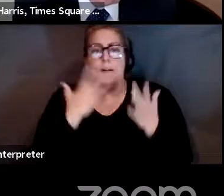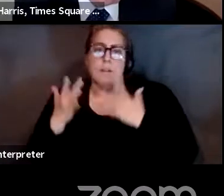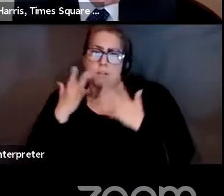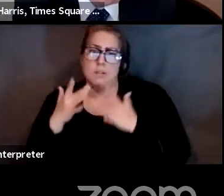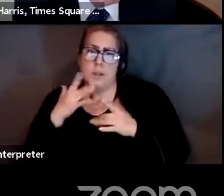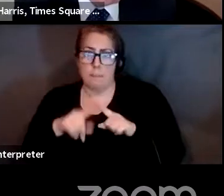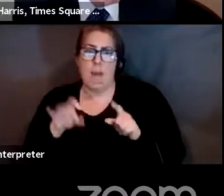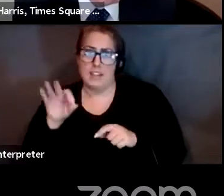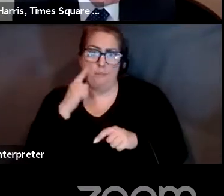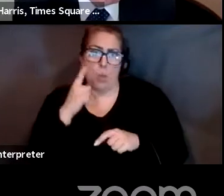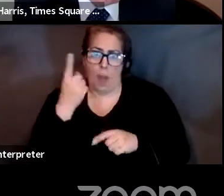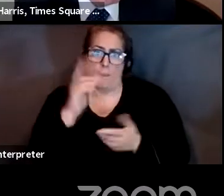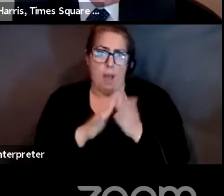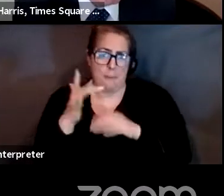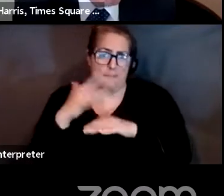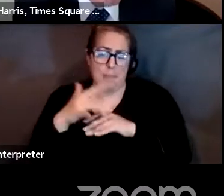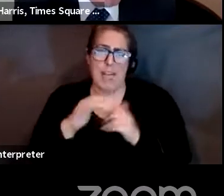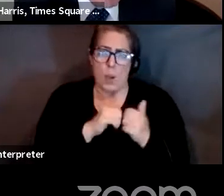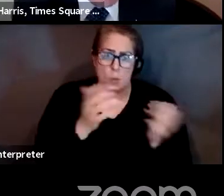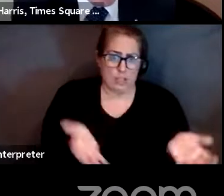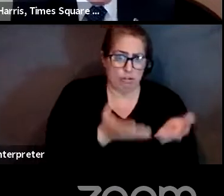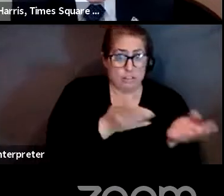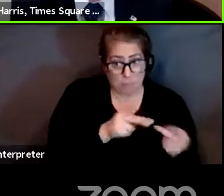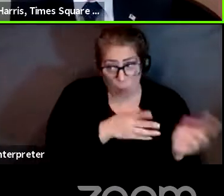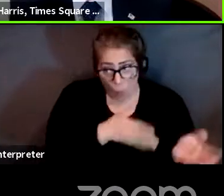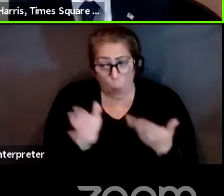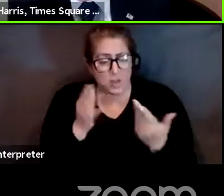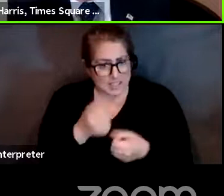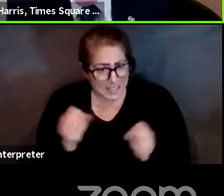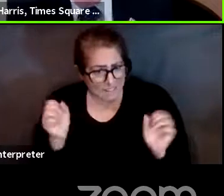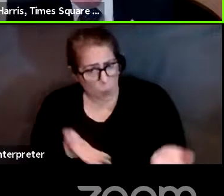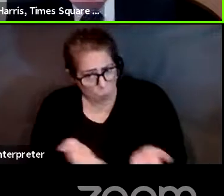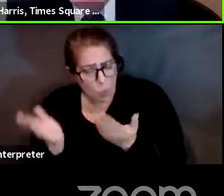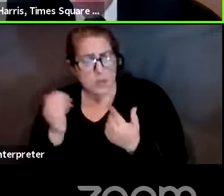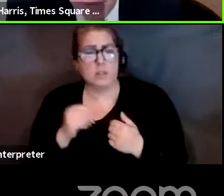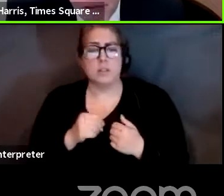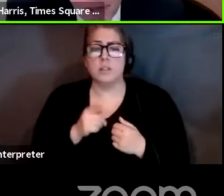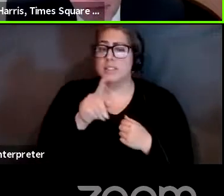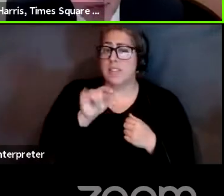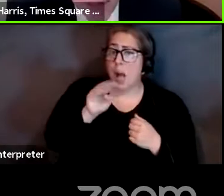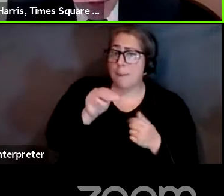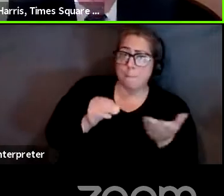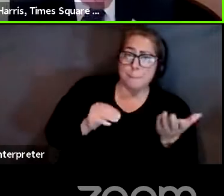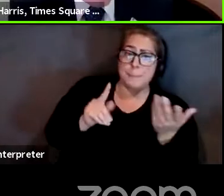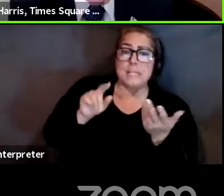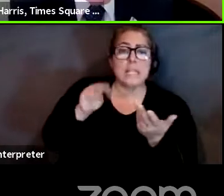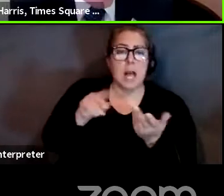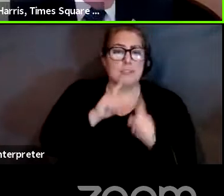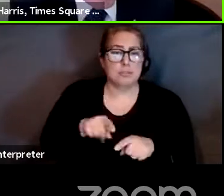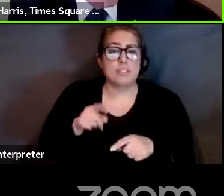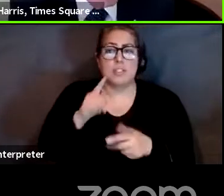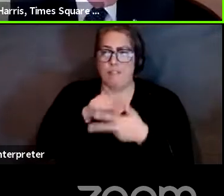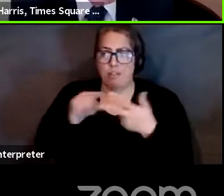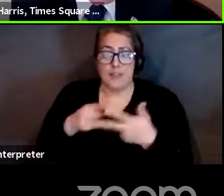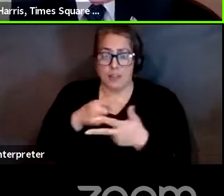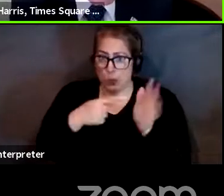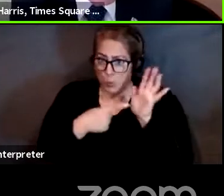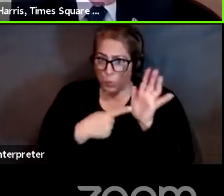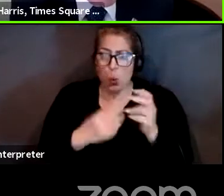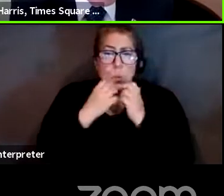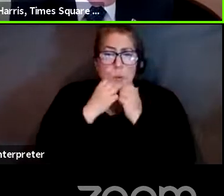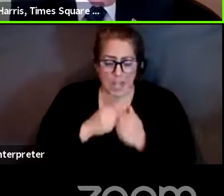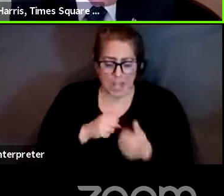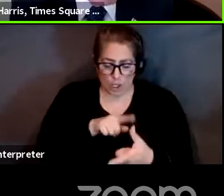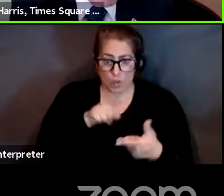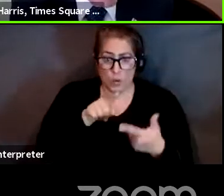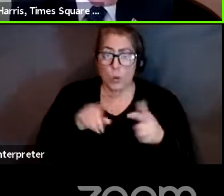But you want to talk about that a little bit? I think it comes down to three things: show that you care, do what you say